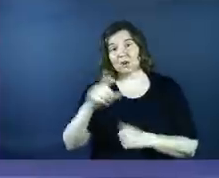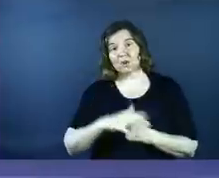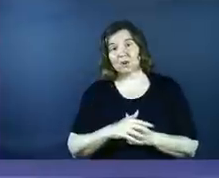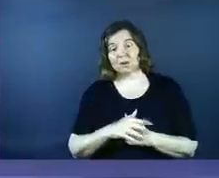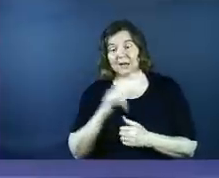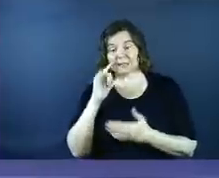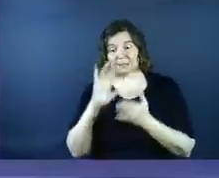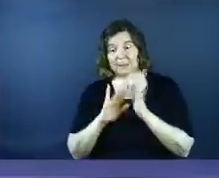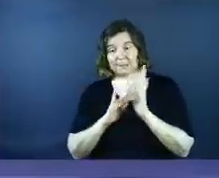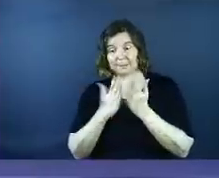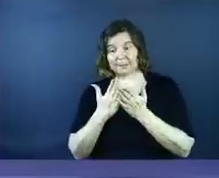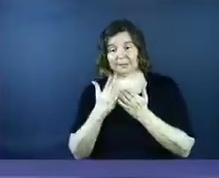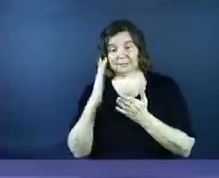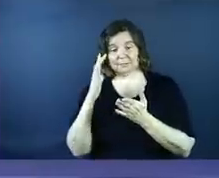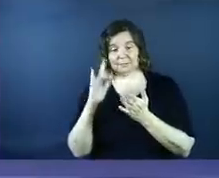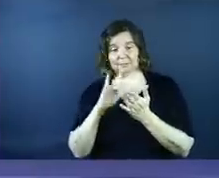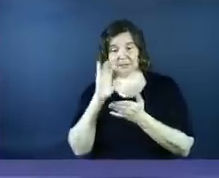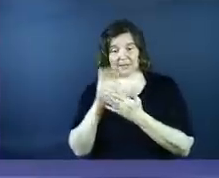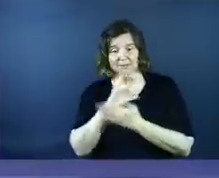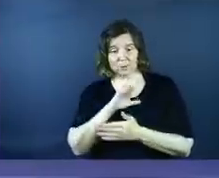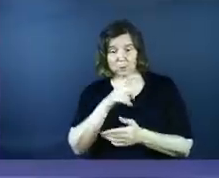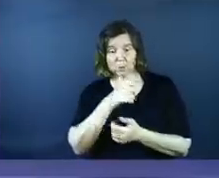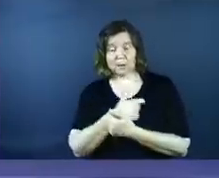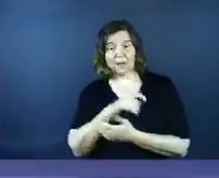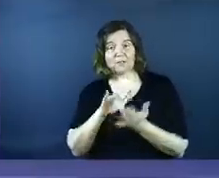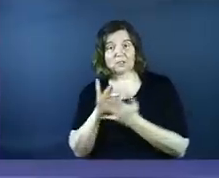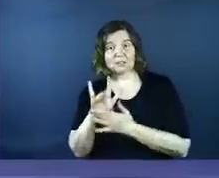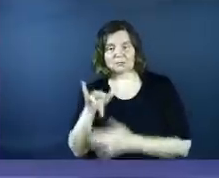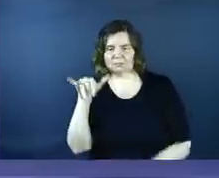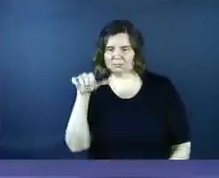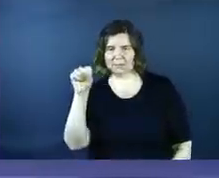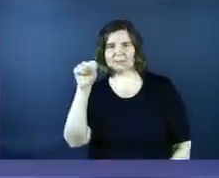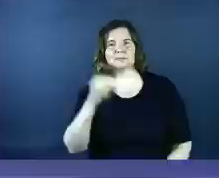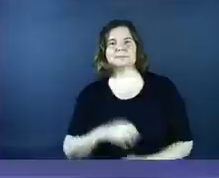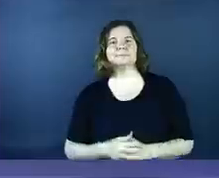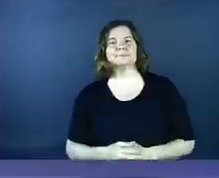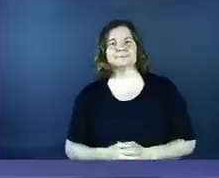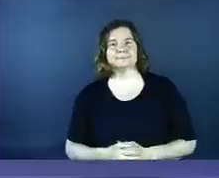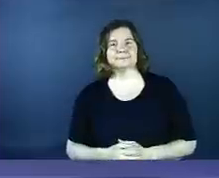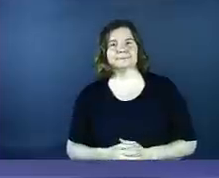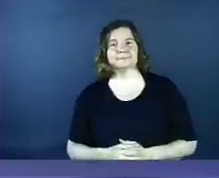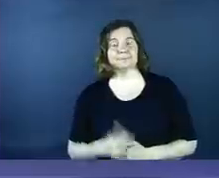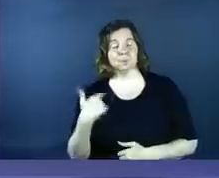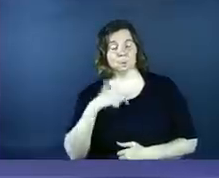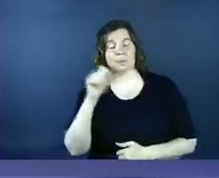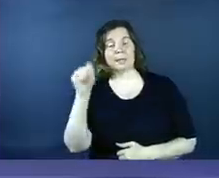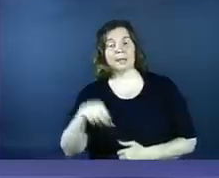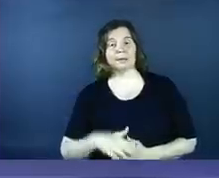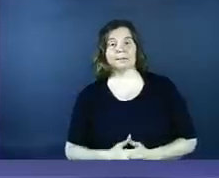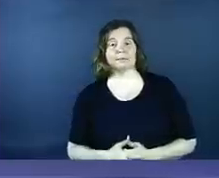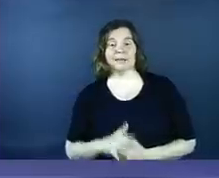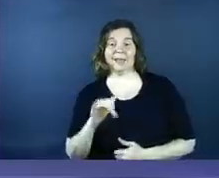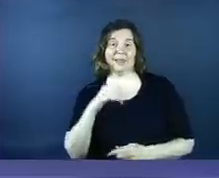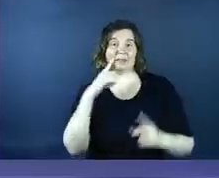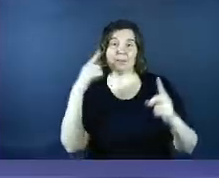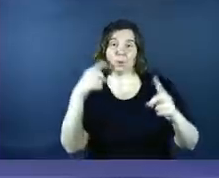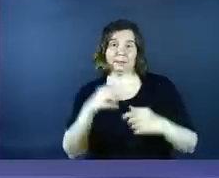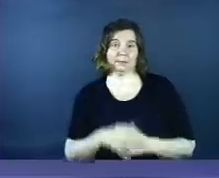as Bible-believing Christians who love Jesus? Yes, we can. And that's the